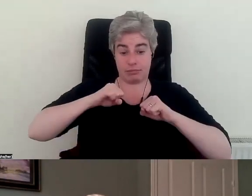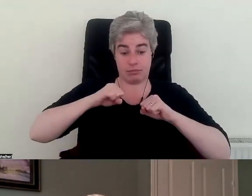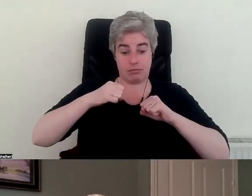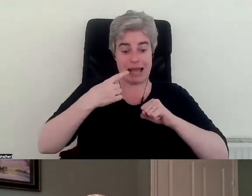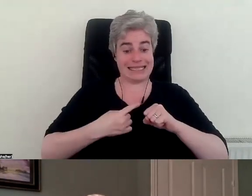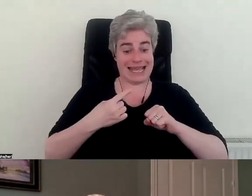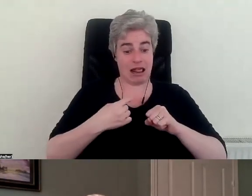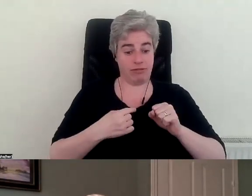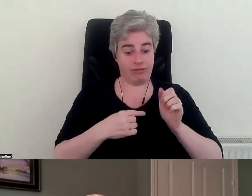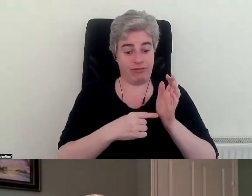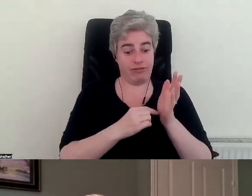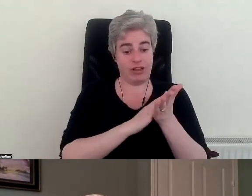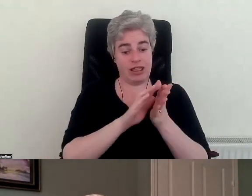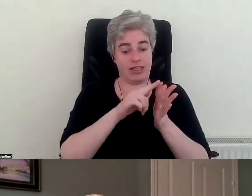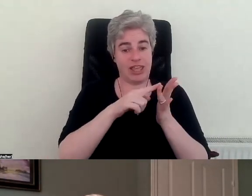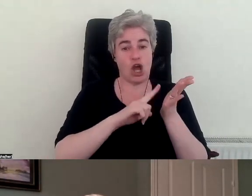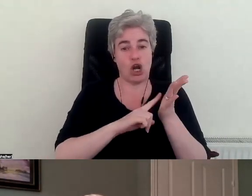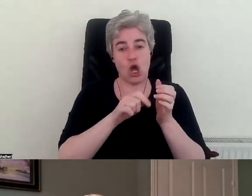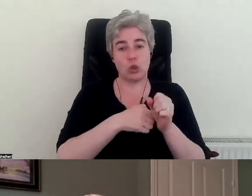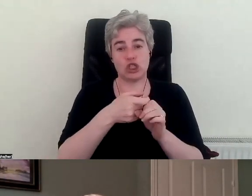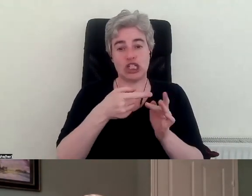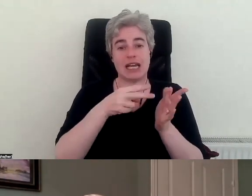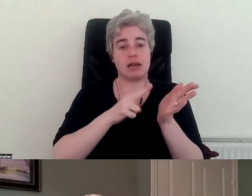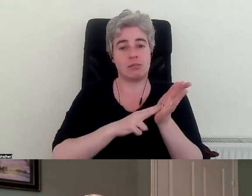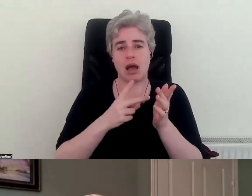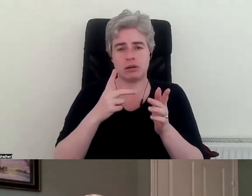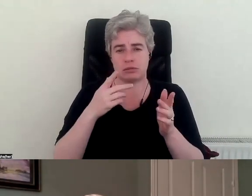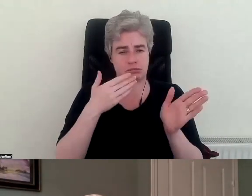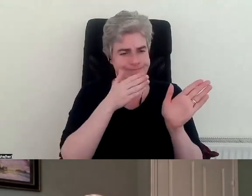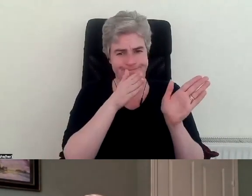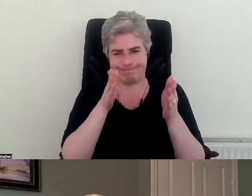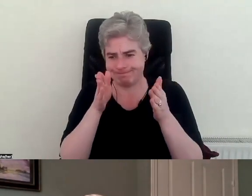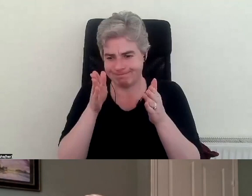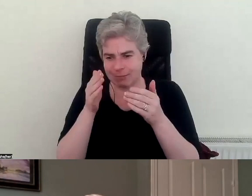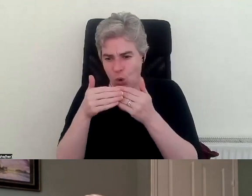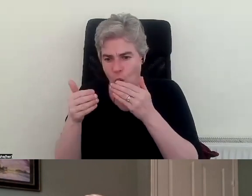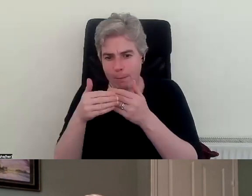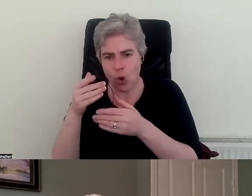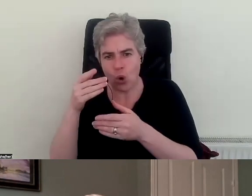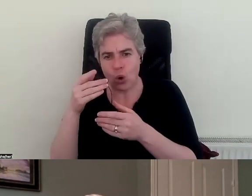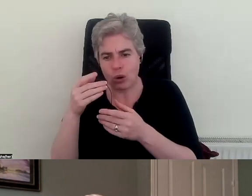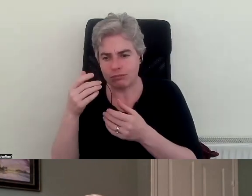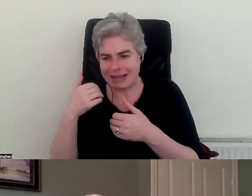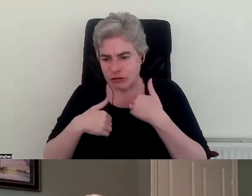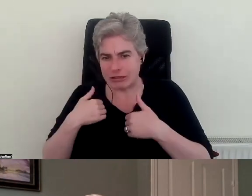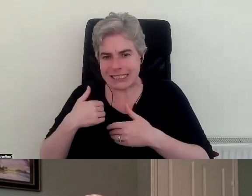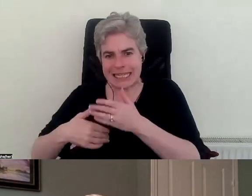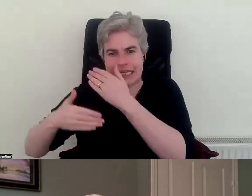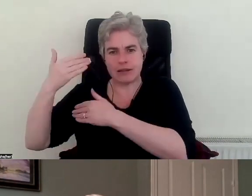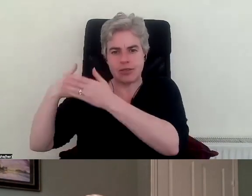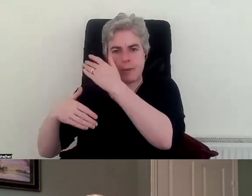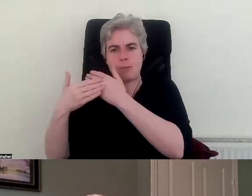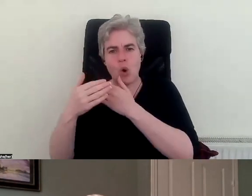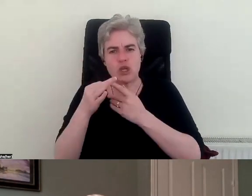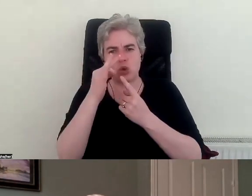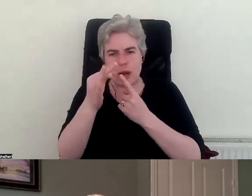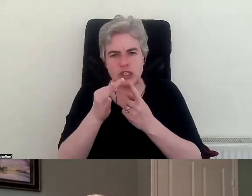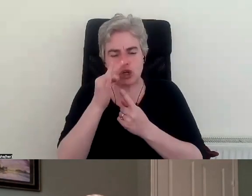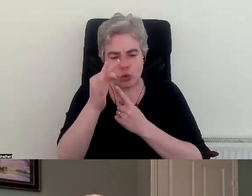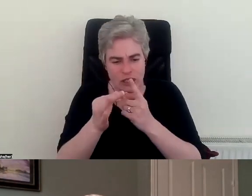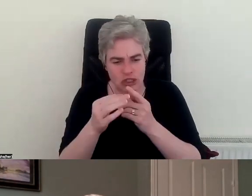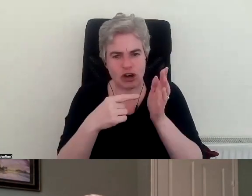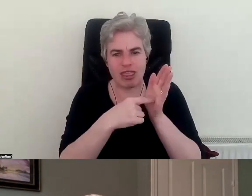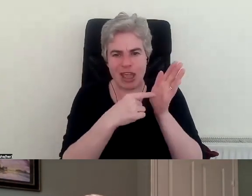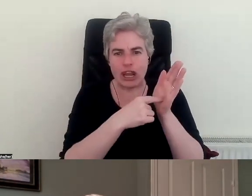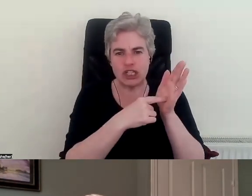but I've become more interested in history, because the more you examine questions of theology, you begin to see that